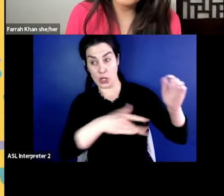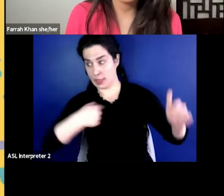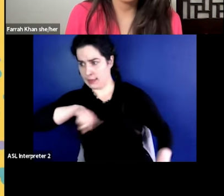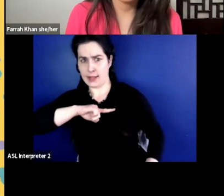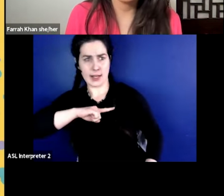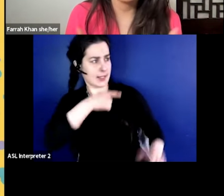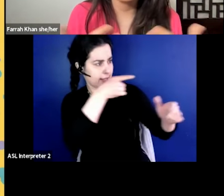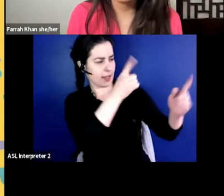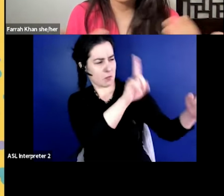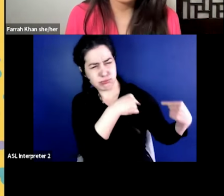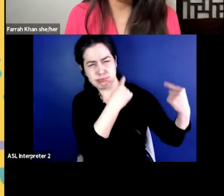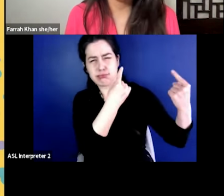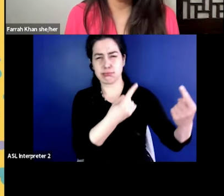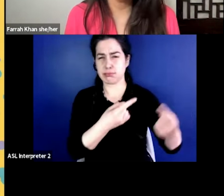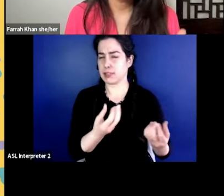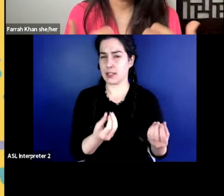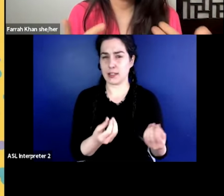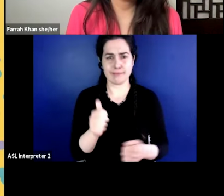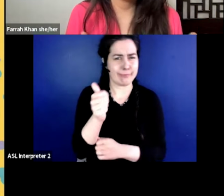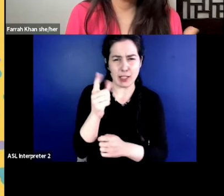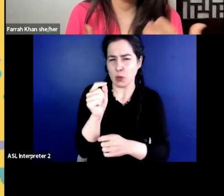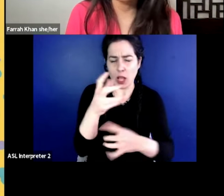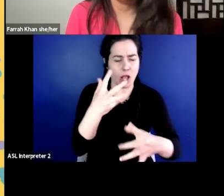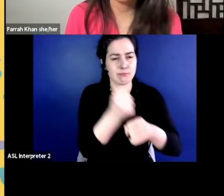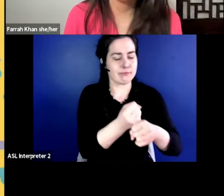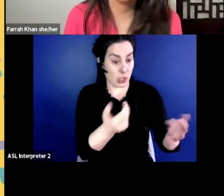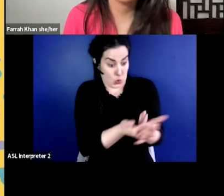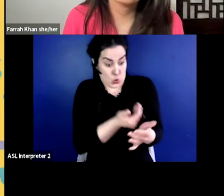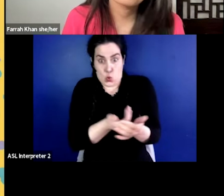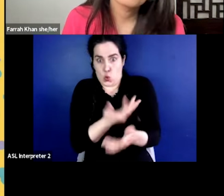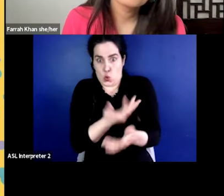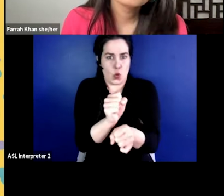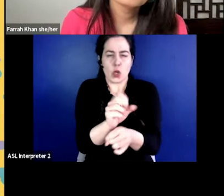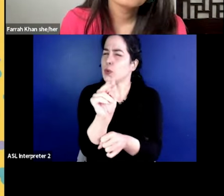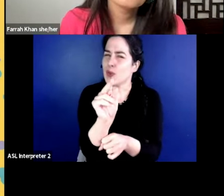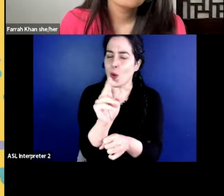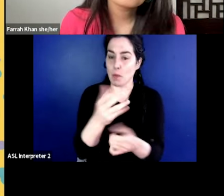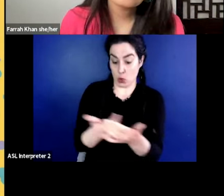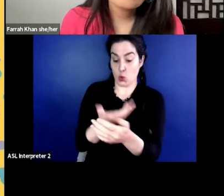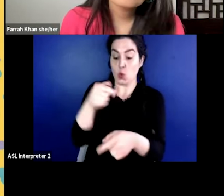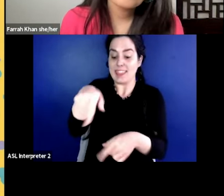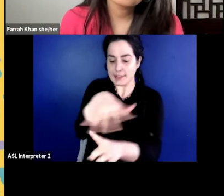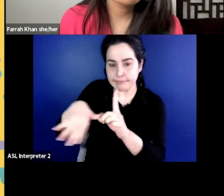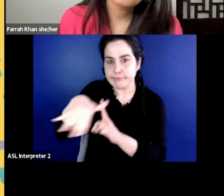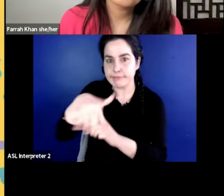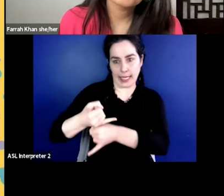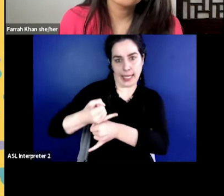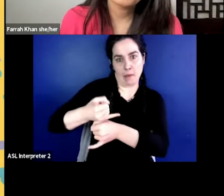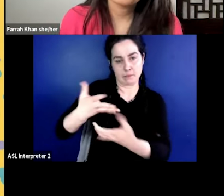Because that's the thing too, is that this work isn't new. It's just sometimes new on campuses. We also cultivated a really nourishing space for